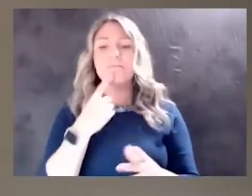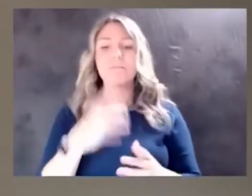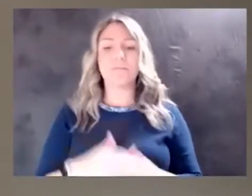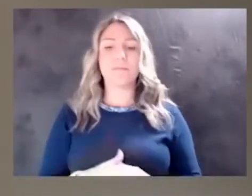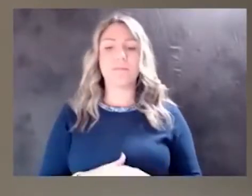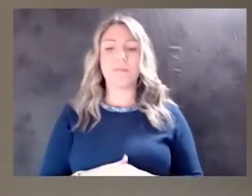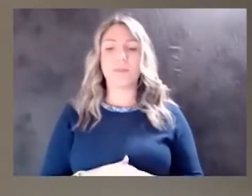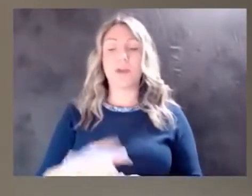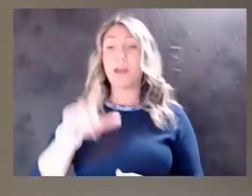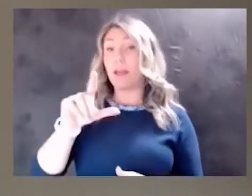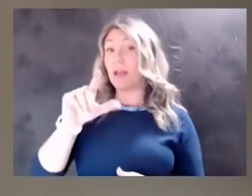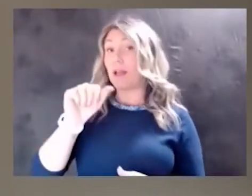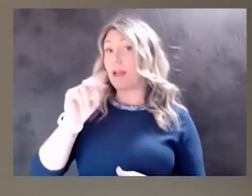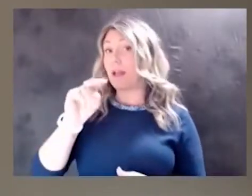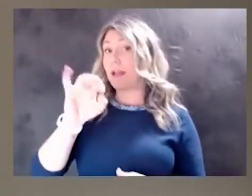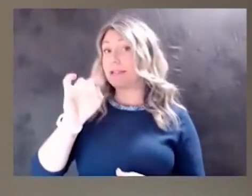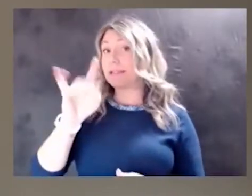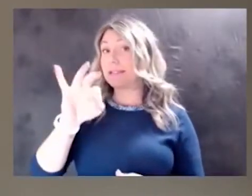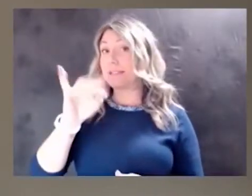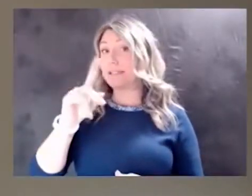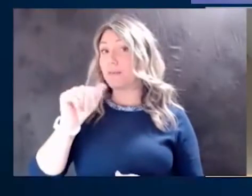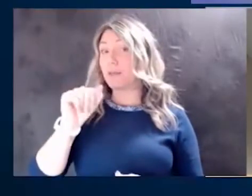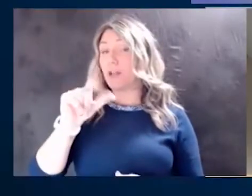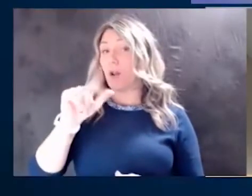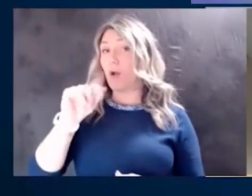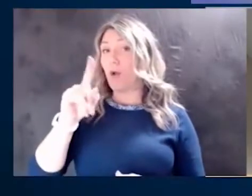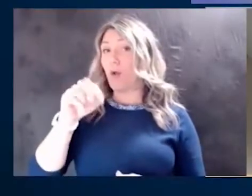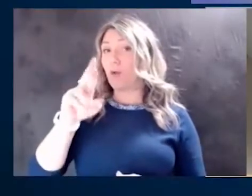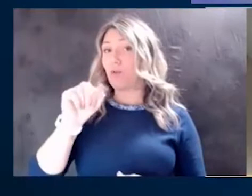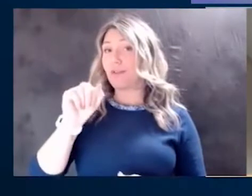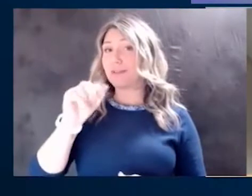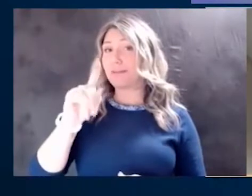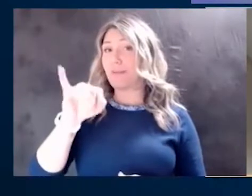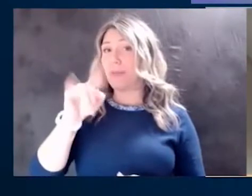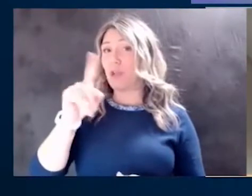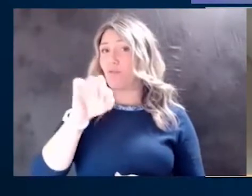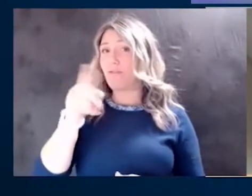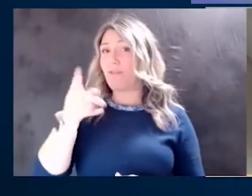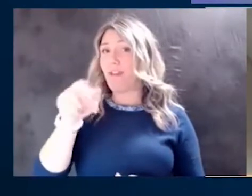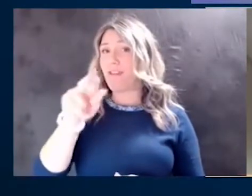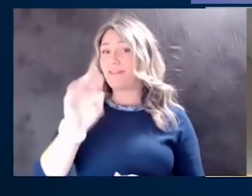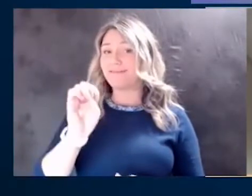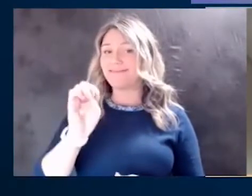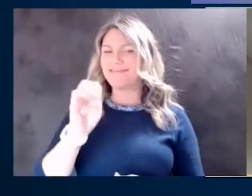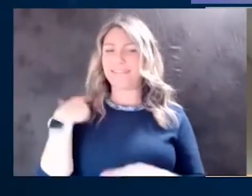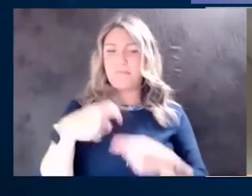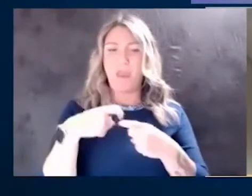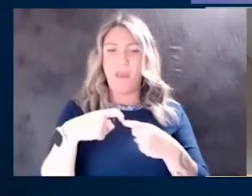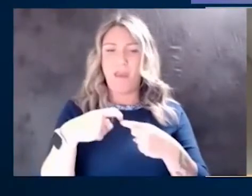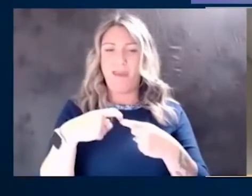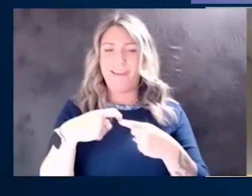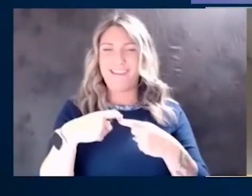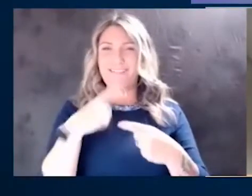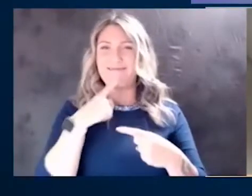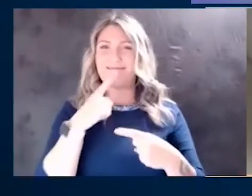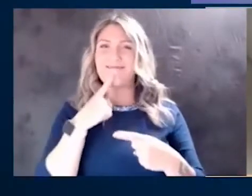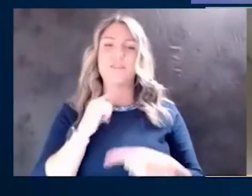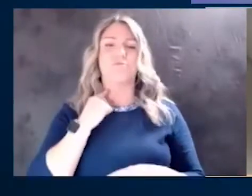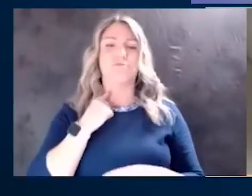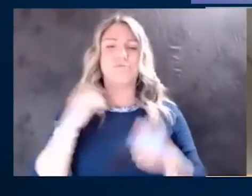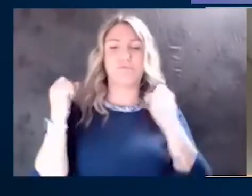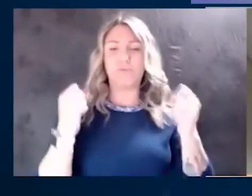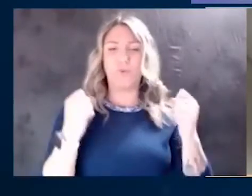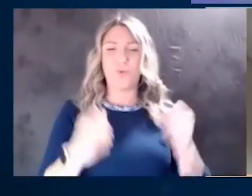Natalia Castillejos-Ramirez. Okay, yeah, I'm not going to be able to do that. So you did. So I'll just leave that to you. I'm just going to say